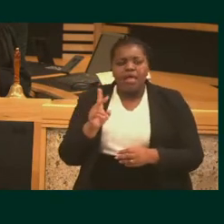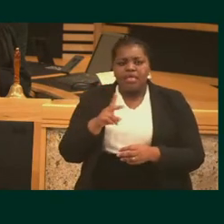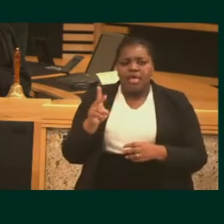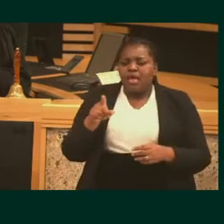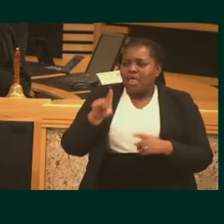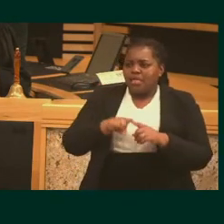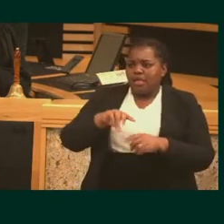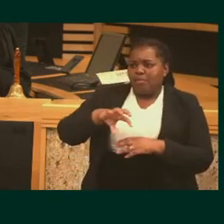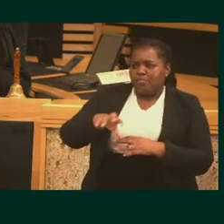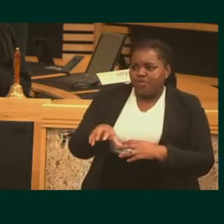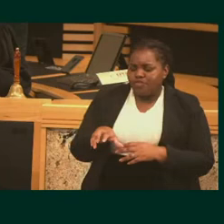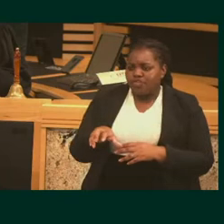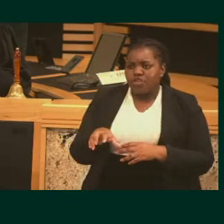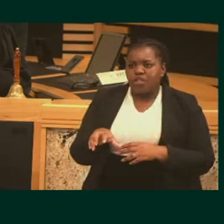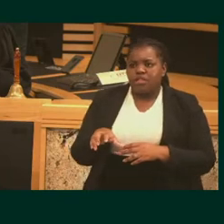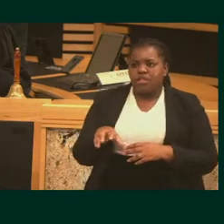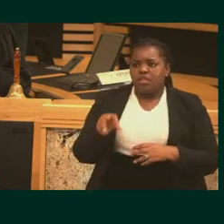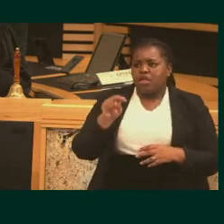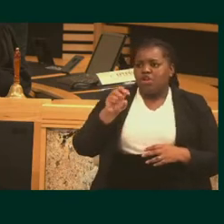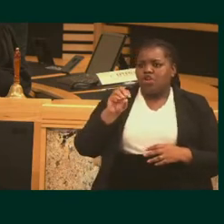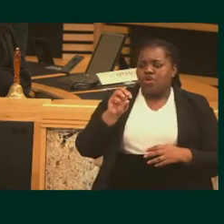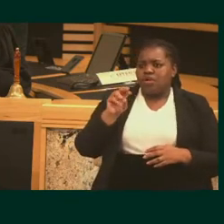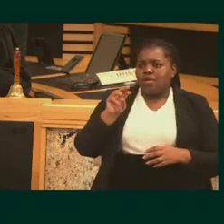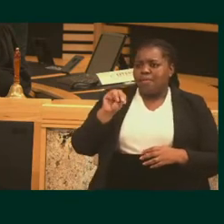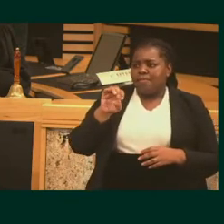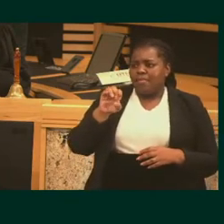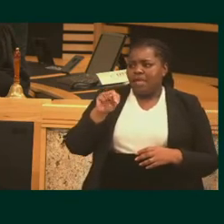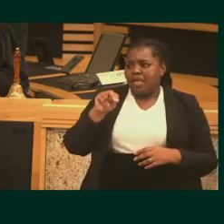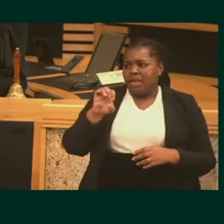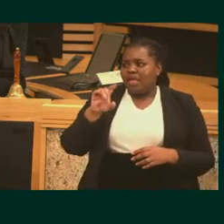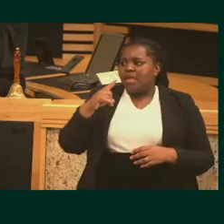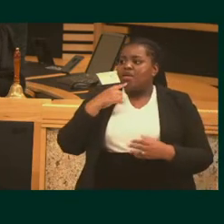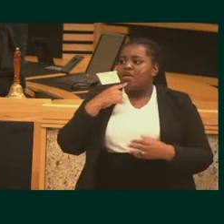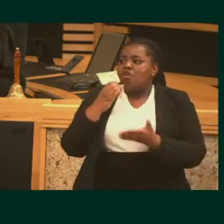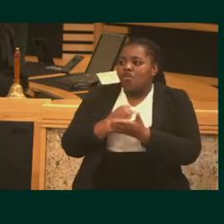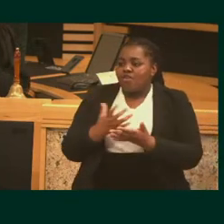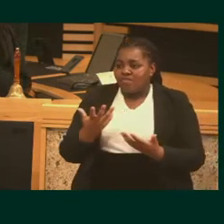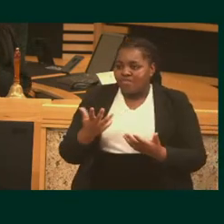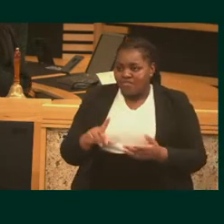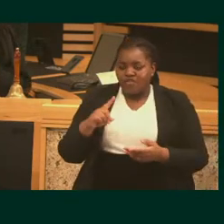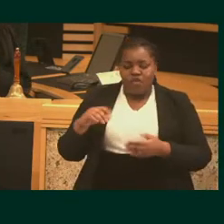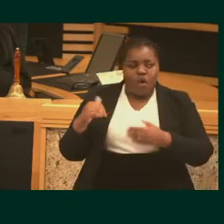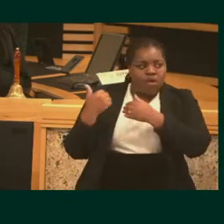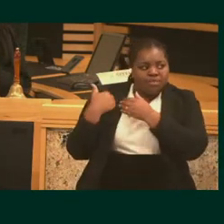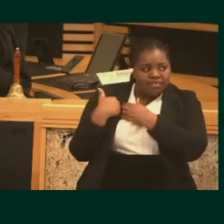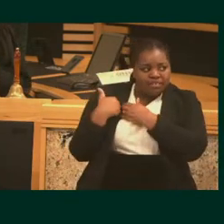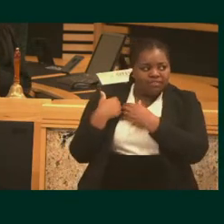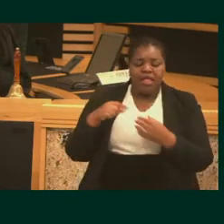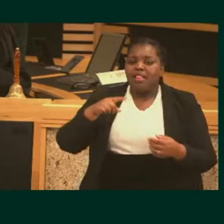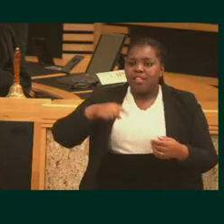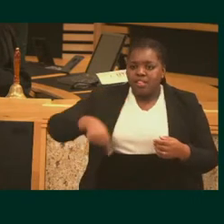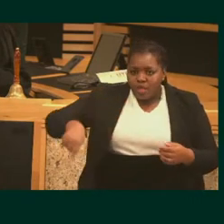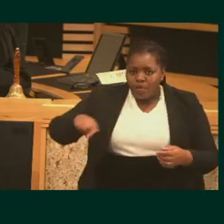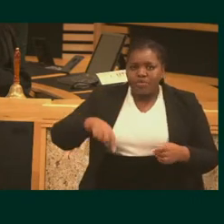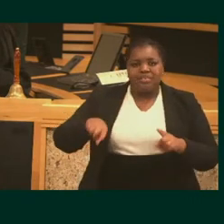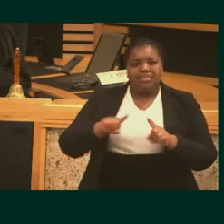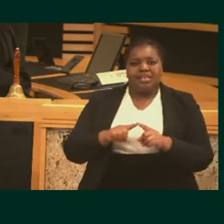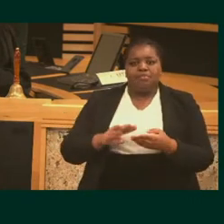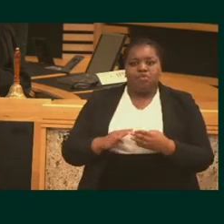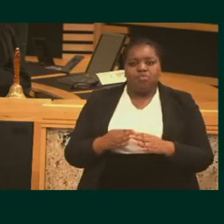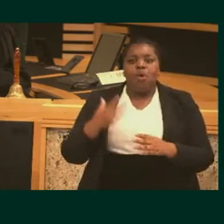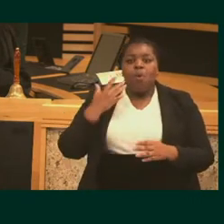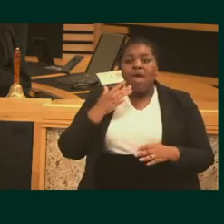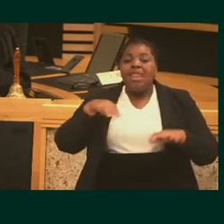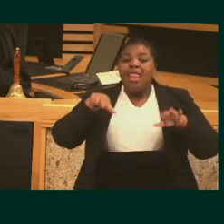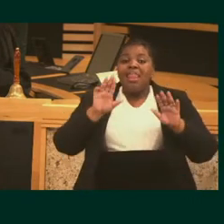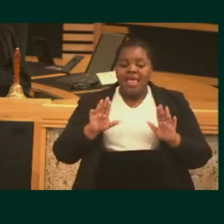provincial commissioner n men confirmed their attendance for the safety seminar hosted by the same community on the 9th